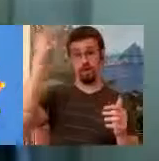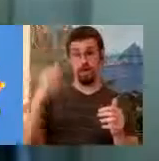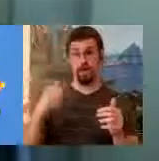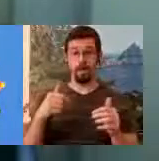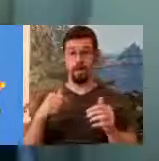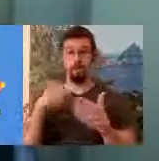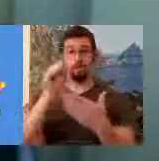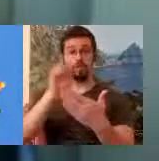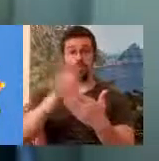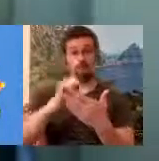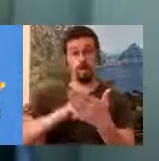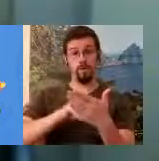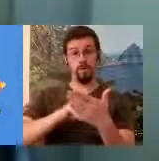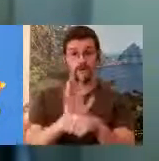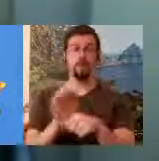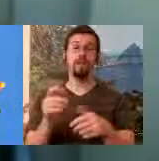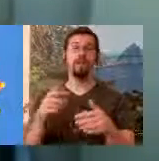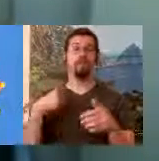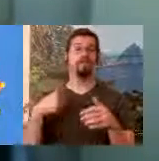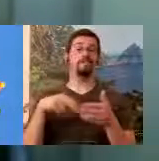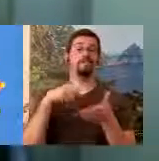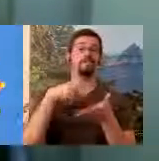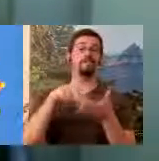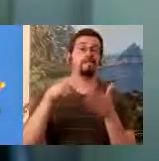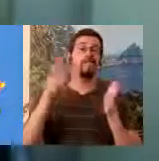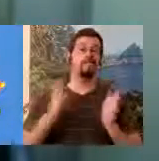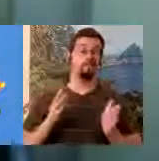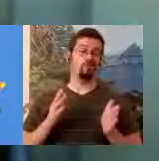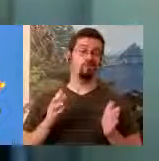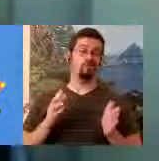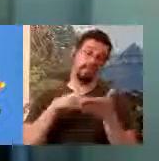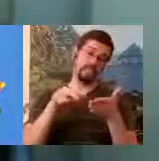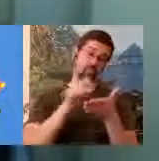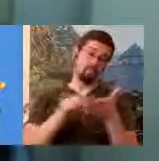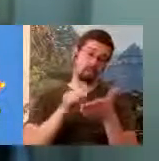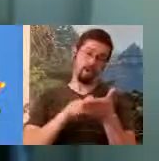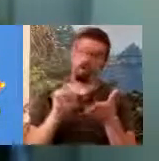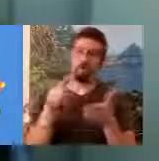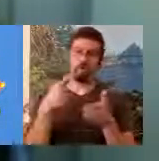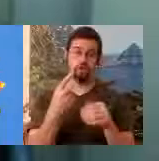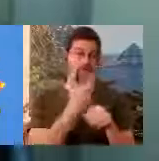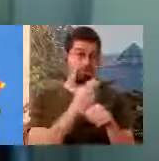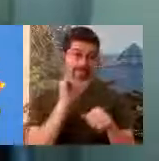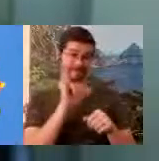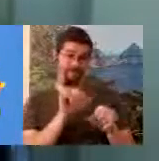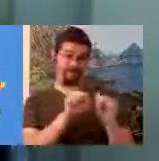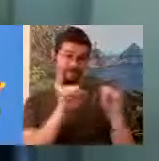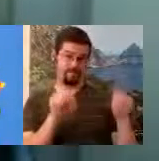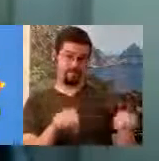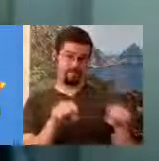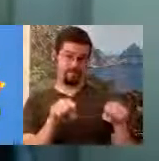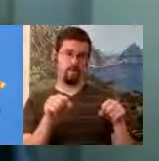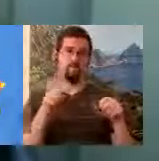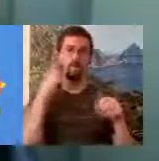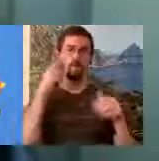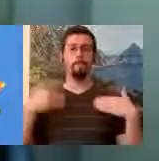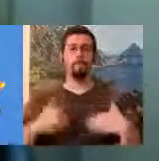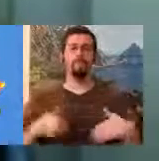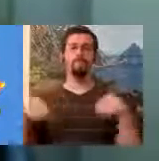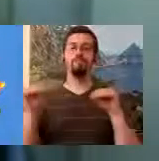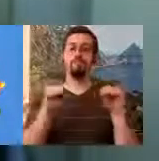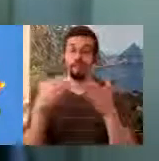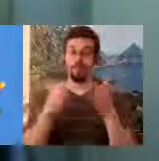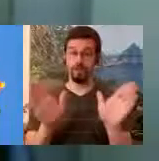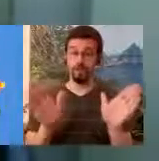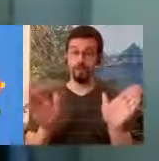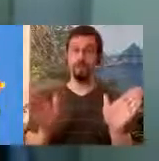dance writing expert, and I simply used the system to record body movement in general. And to make the